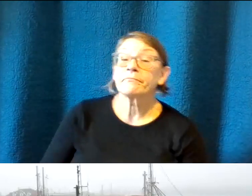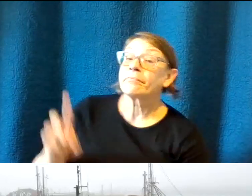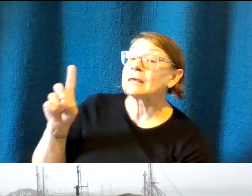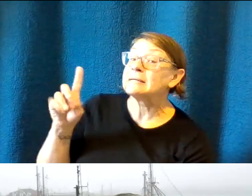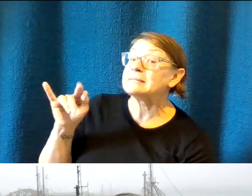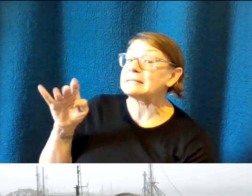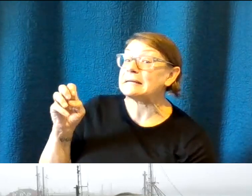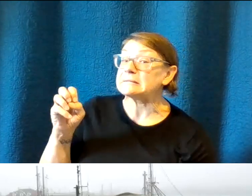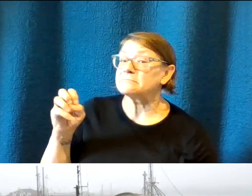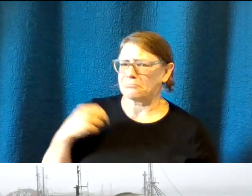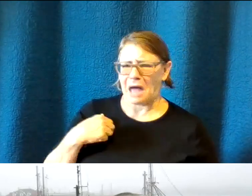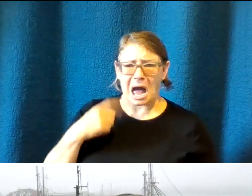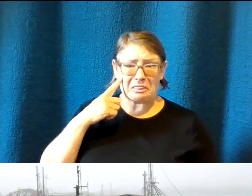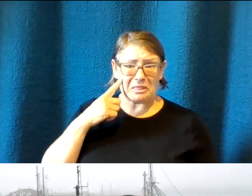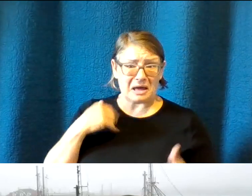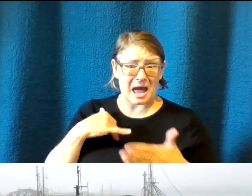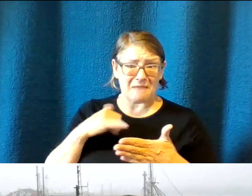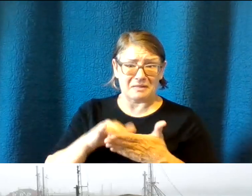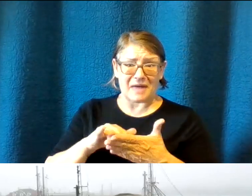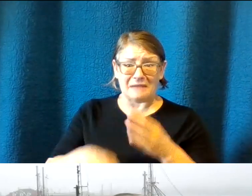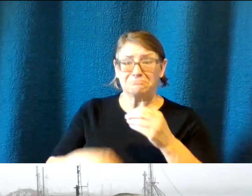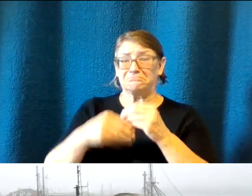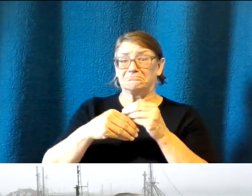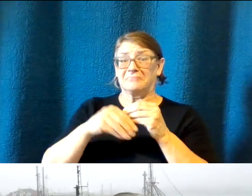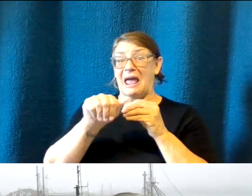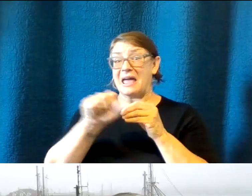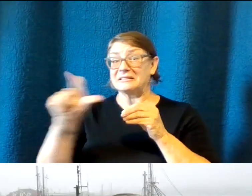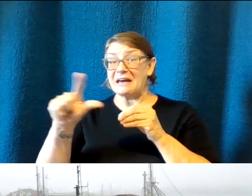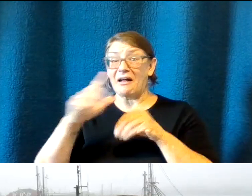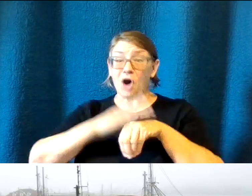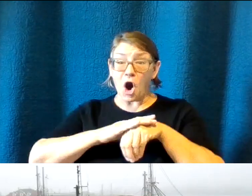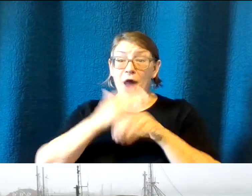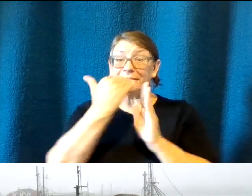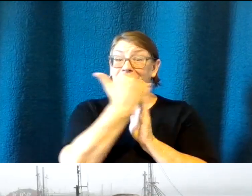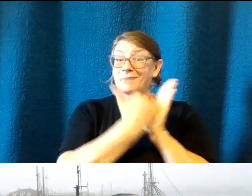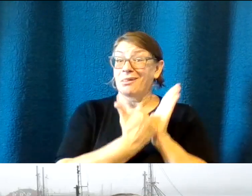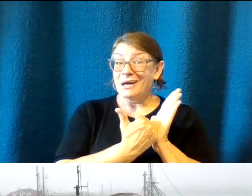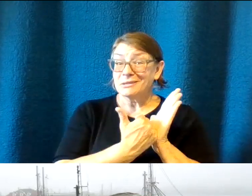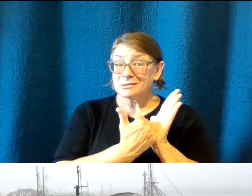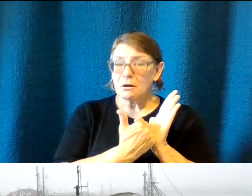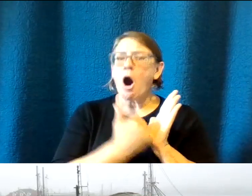just having that as another language on there, like if you say ASL, so that they